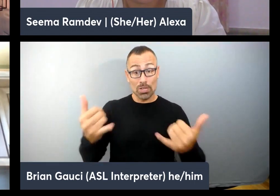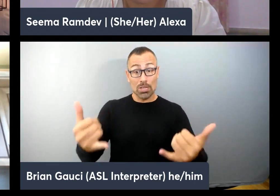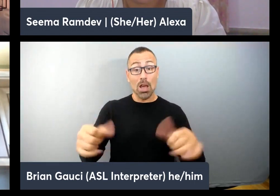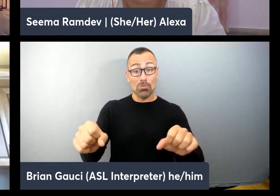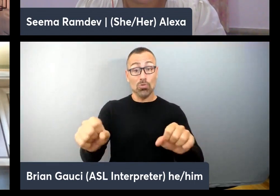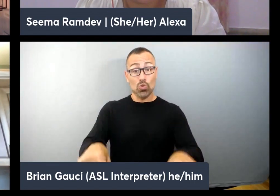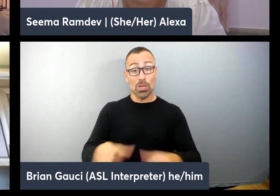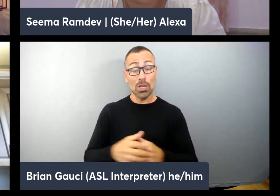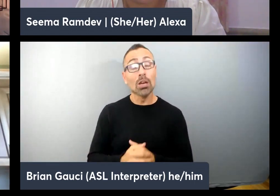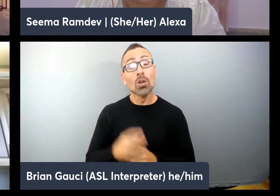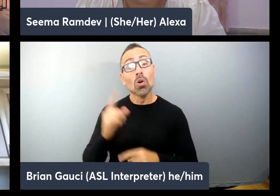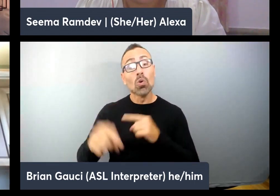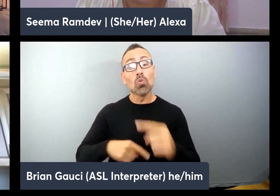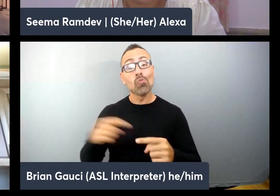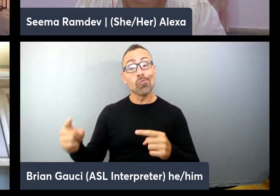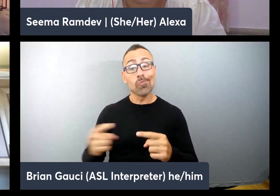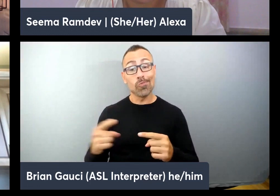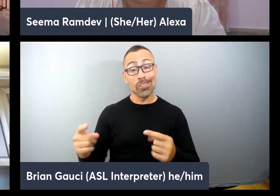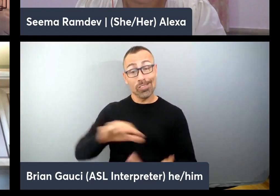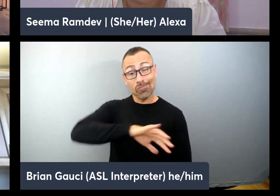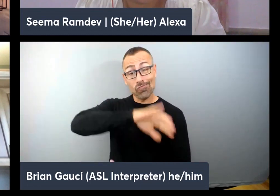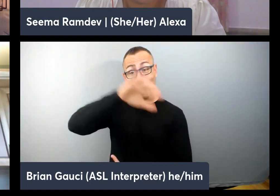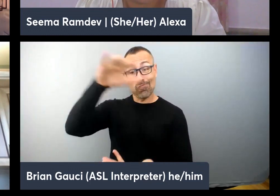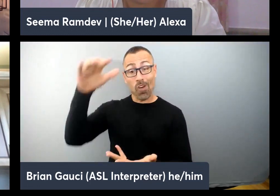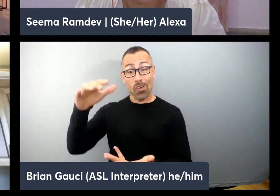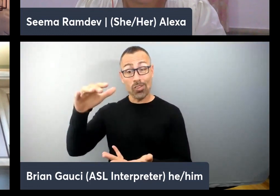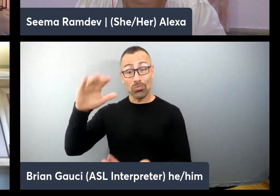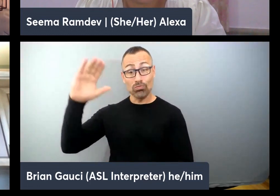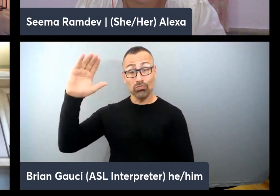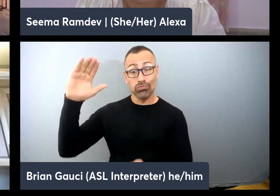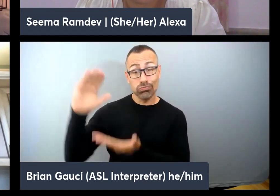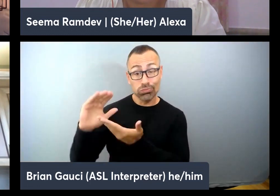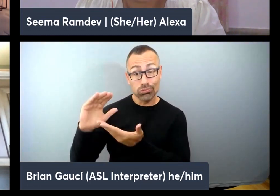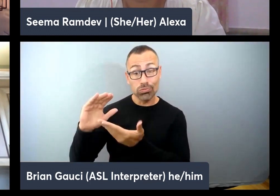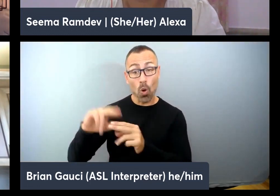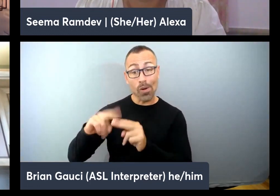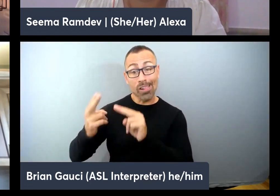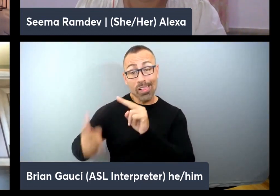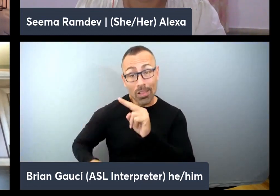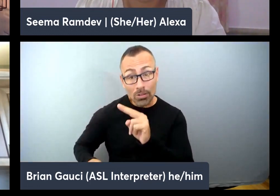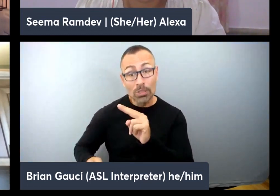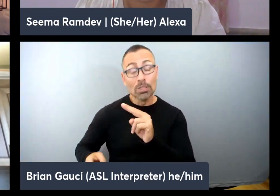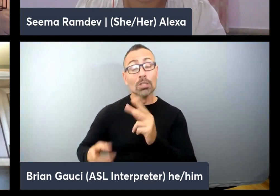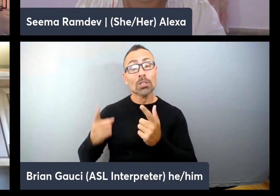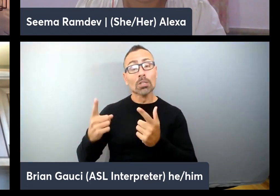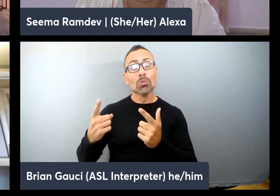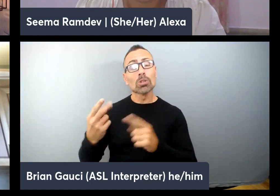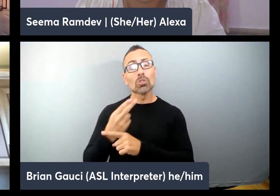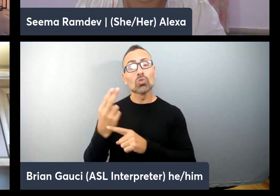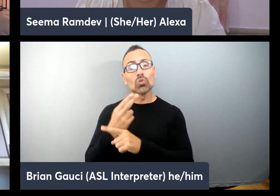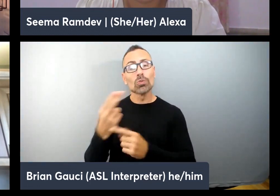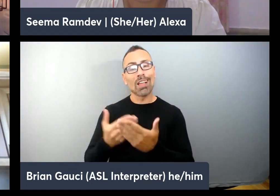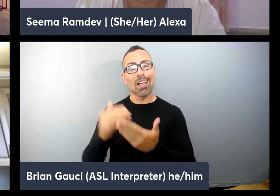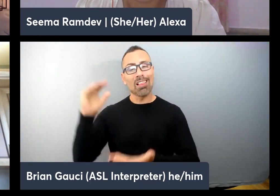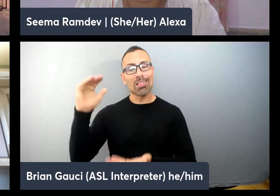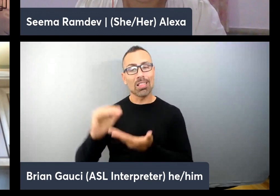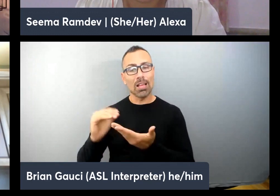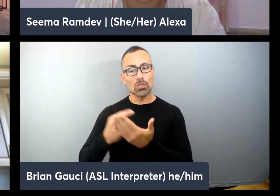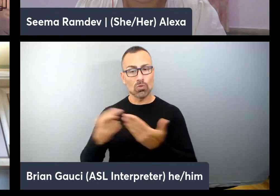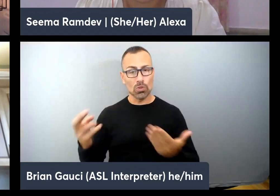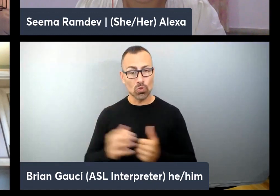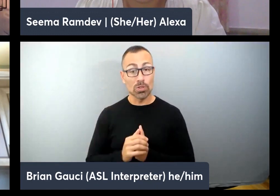is low and data can be handled by smaller amount of resources to reduce cost of those always running